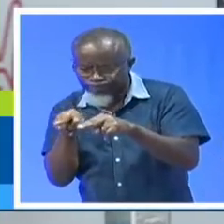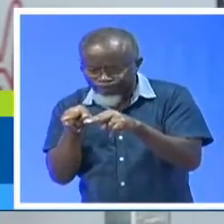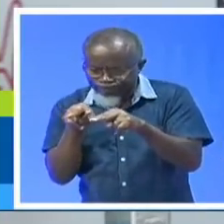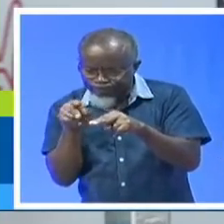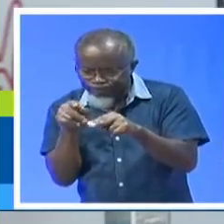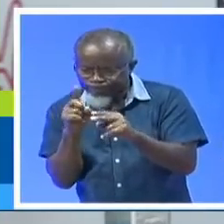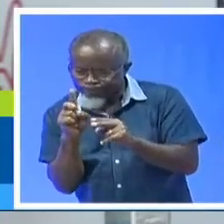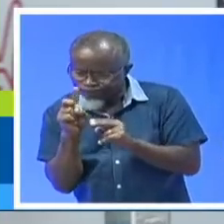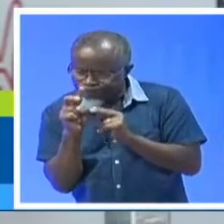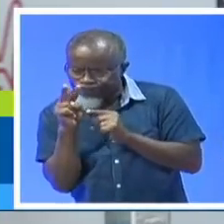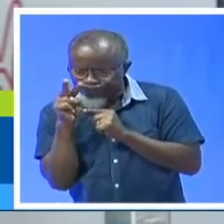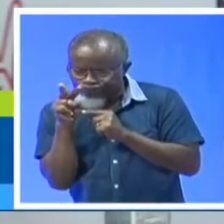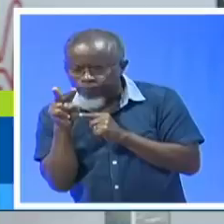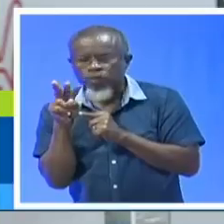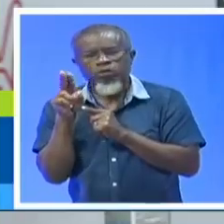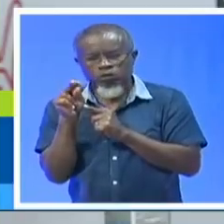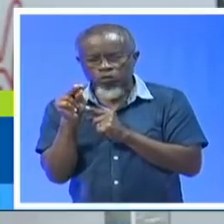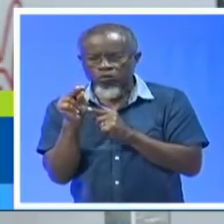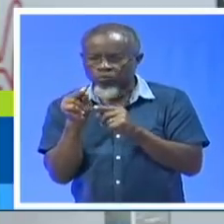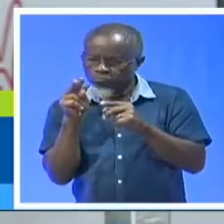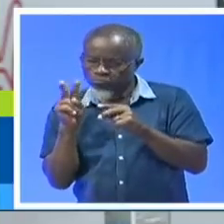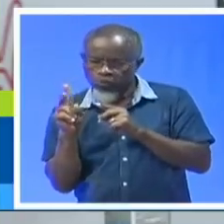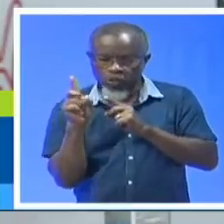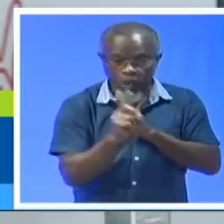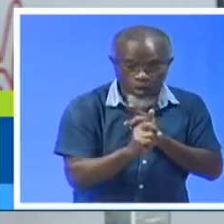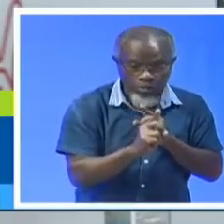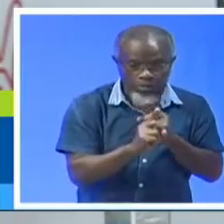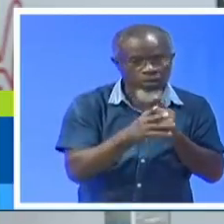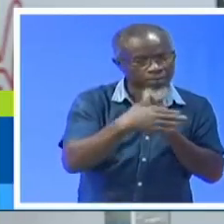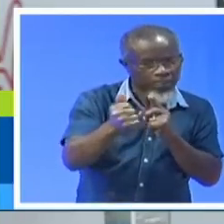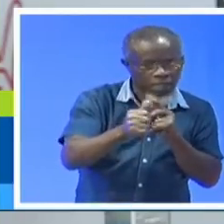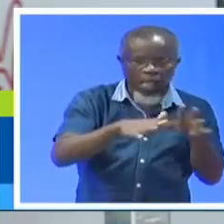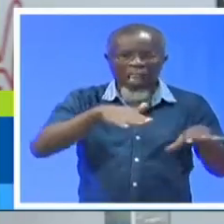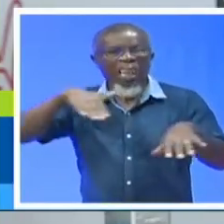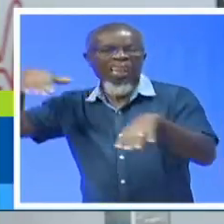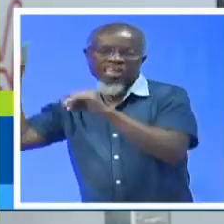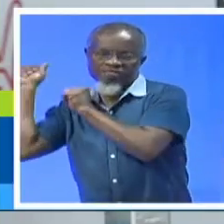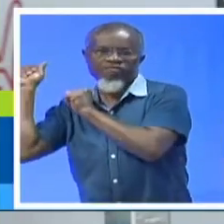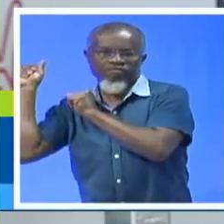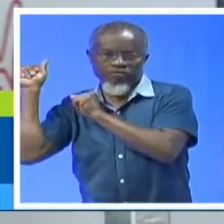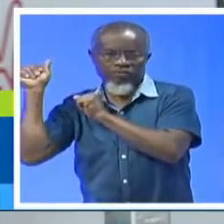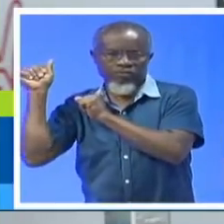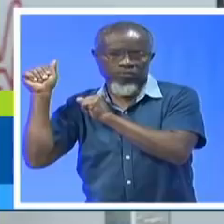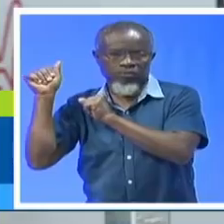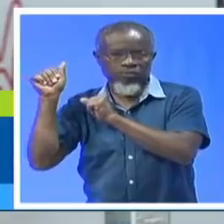moving. It is advisable, as we've been saying, to make sure that as many individuals as